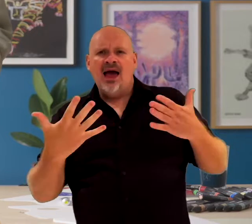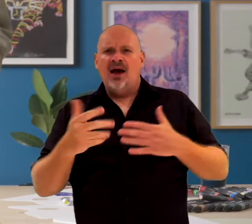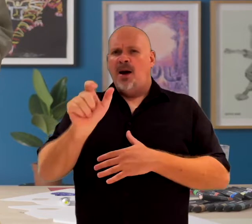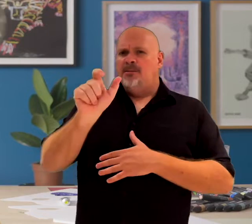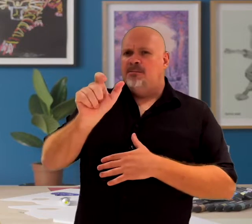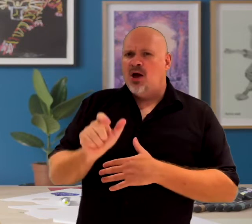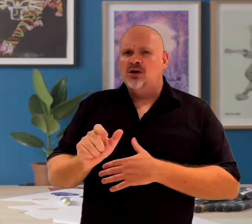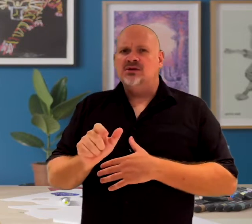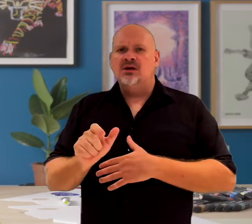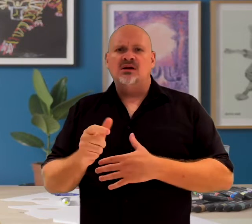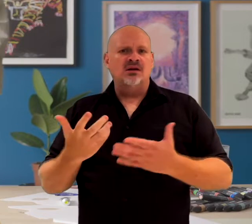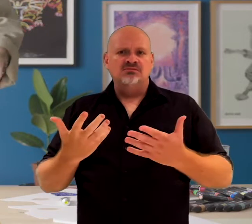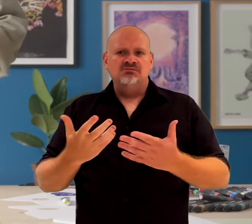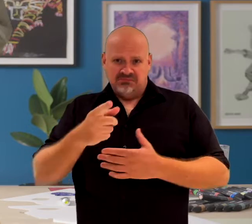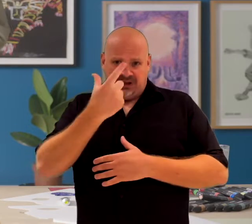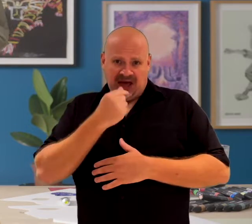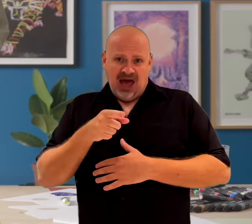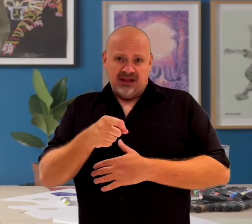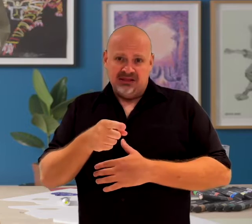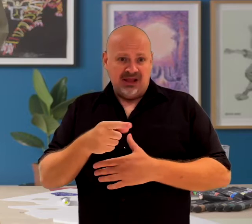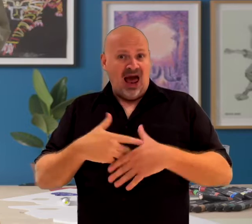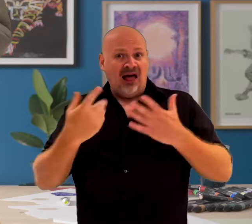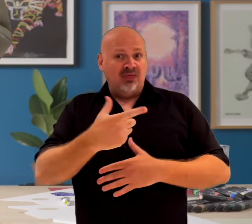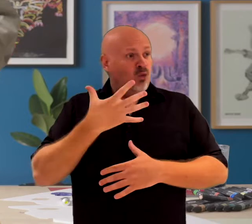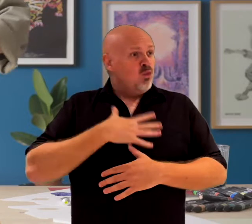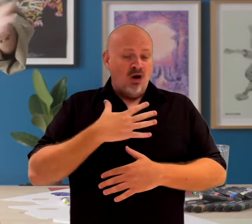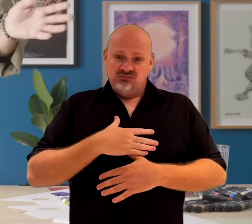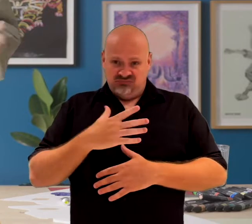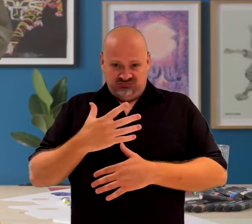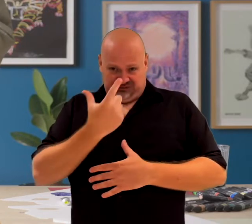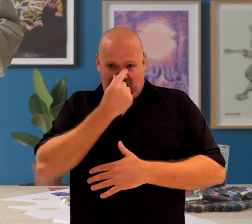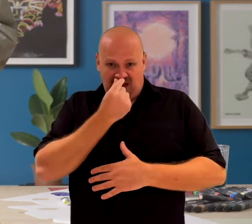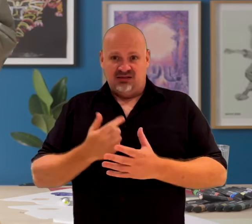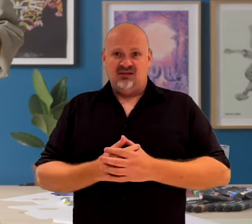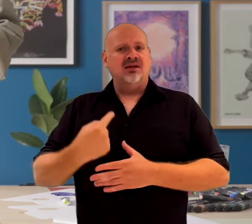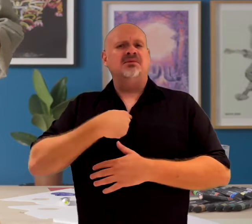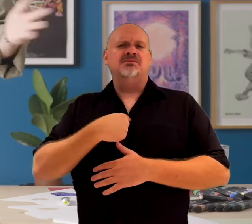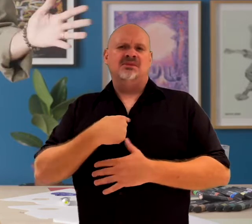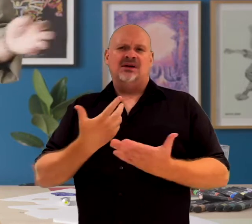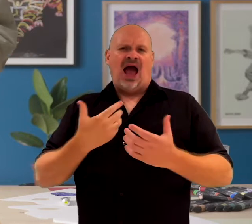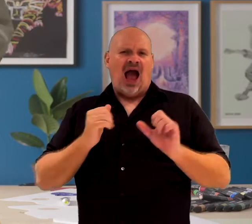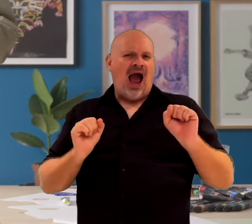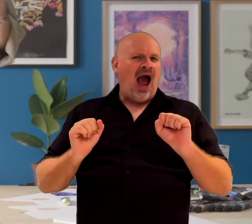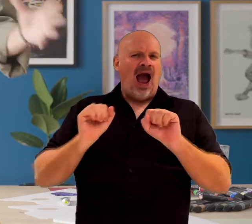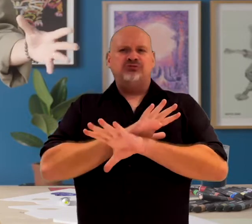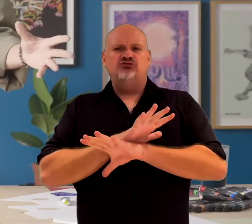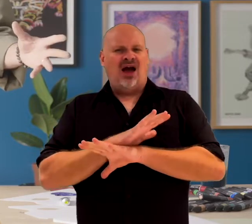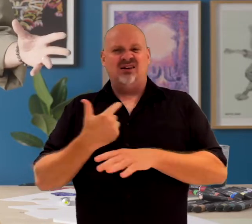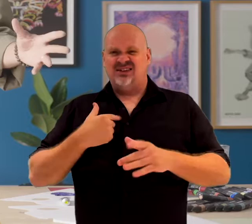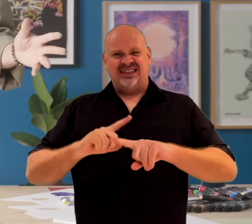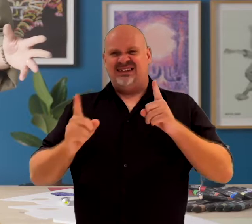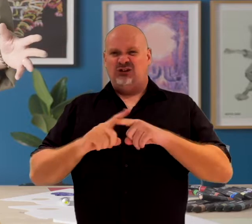basically anything you want to do. But me, I'm abstract, so I'm just going into different directions. No rules, no